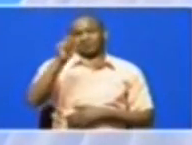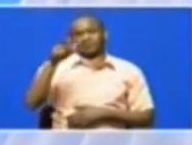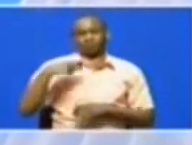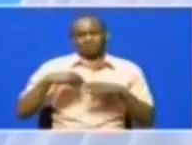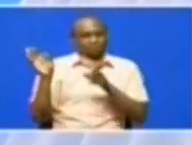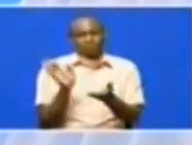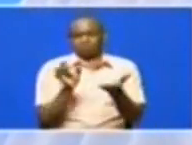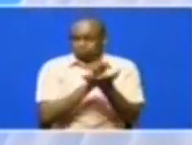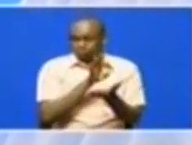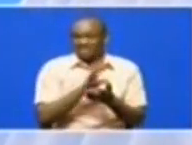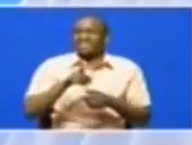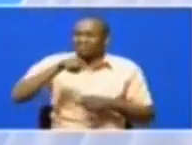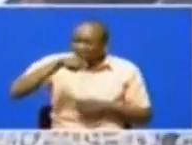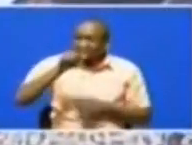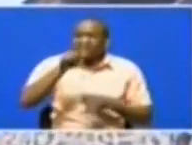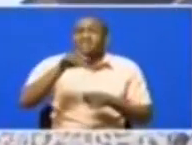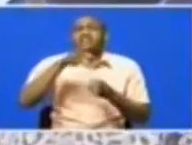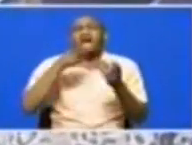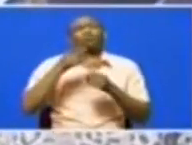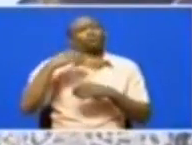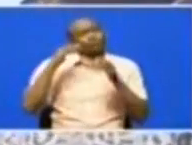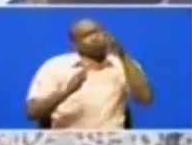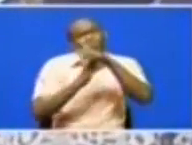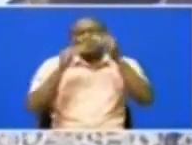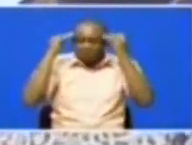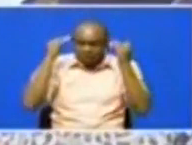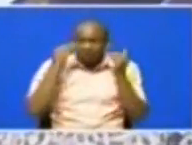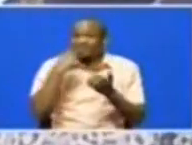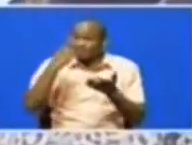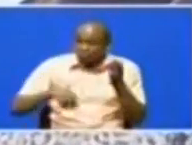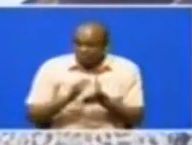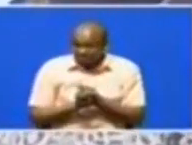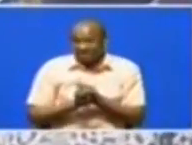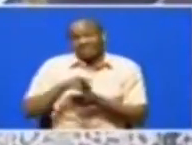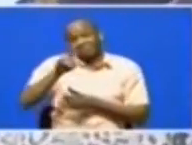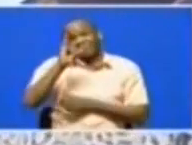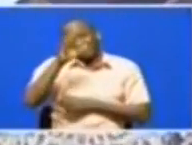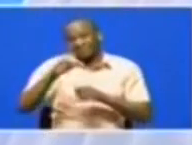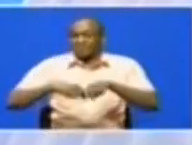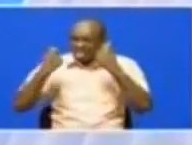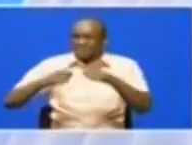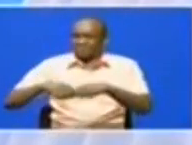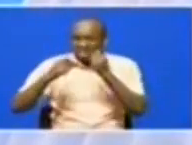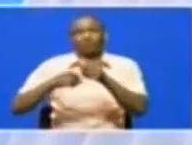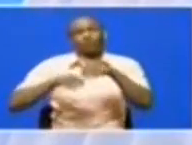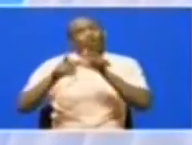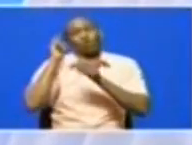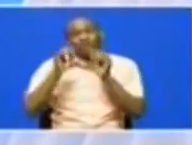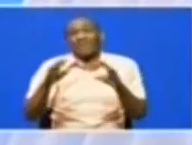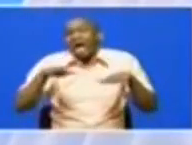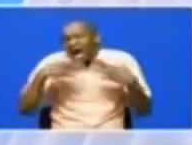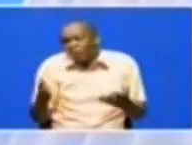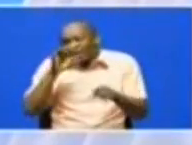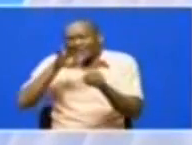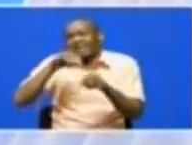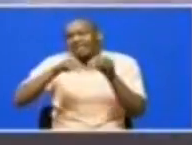dealt with. And yet, the finding of the Supreme Court is they committed illegalities, irregularities. How are we going to go to that